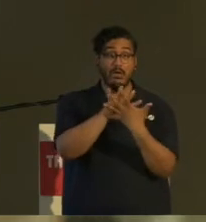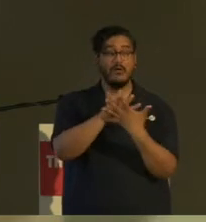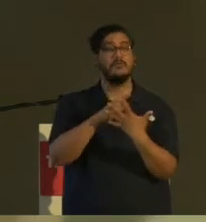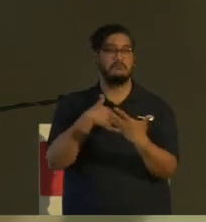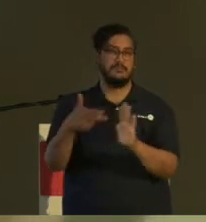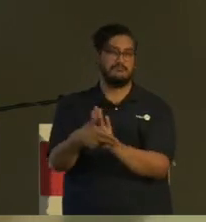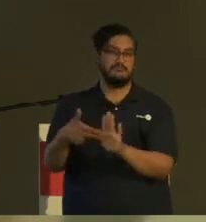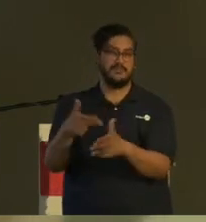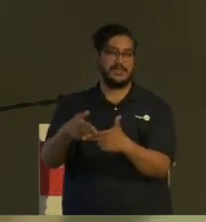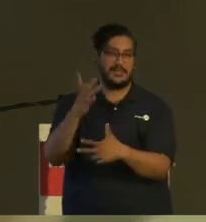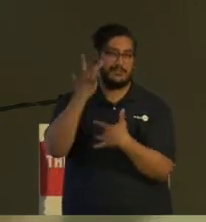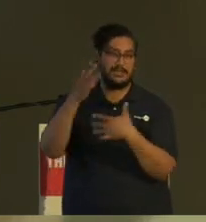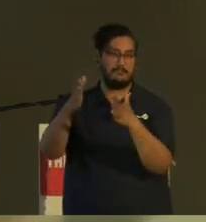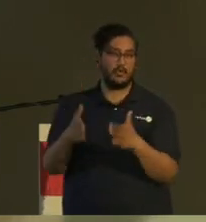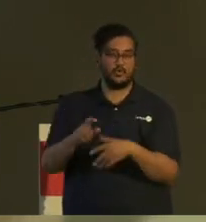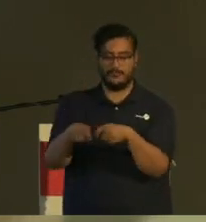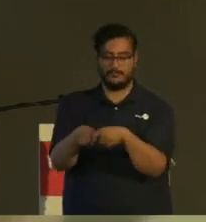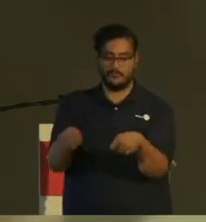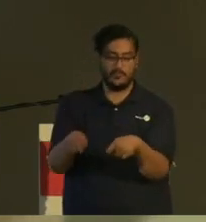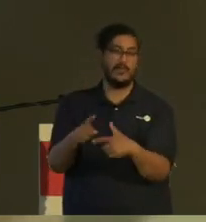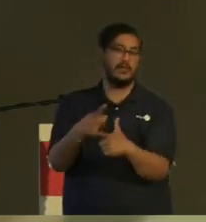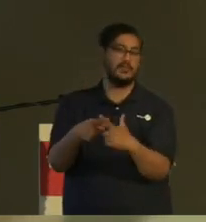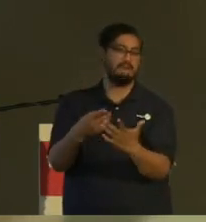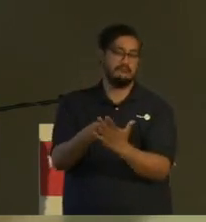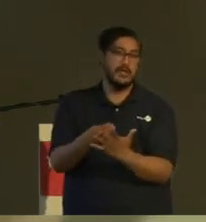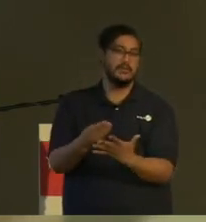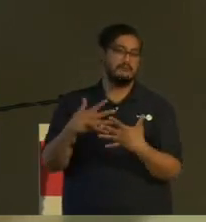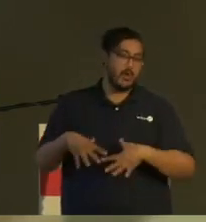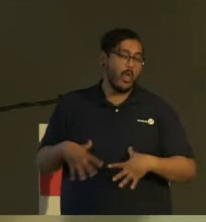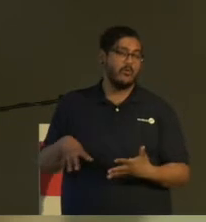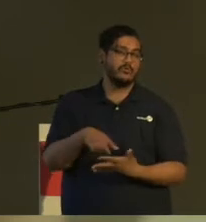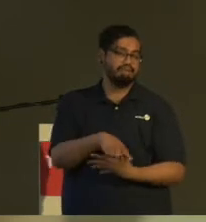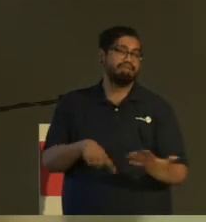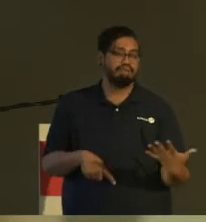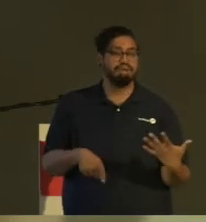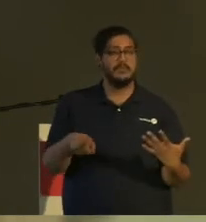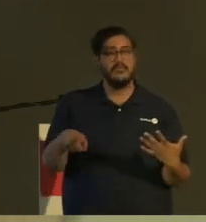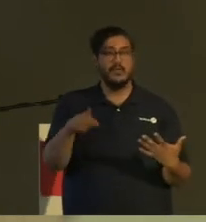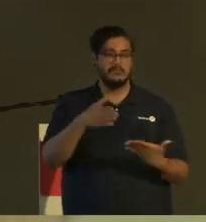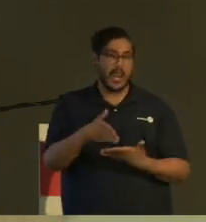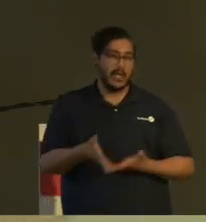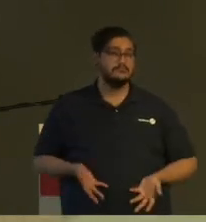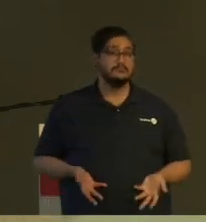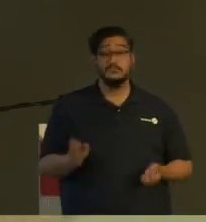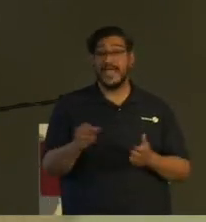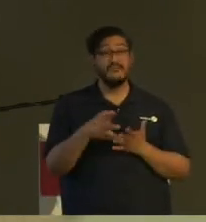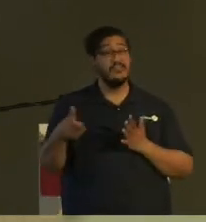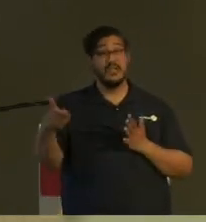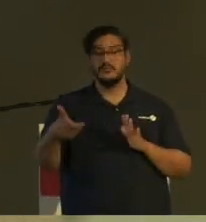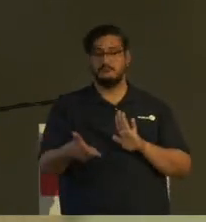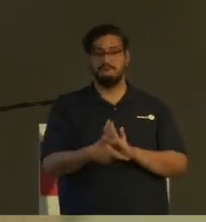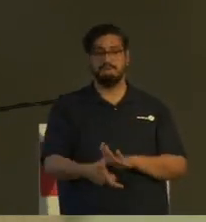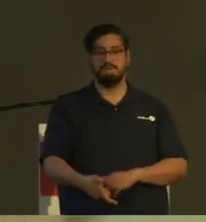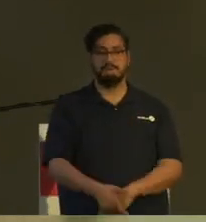sick, then fill them with the money, clothes, and confections I occasionally allow. Everything else is